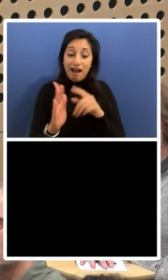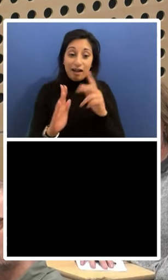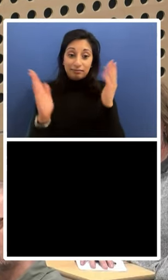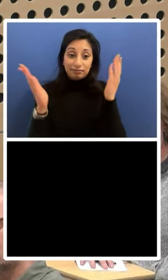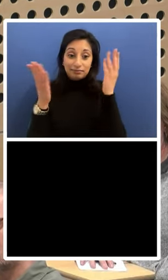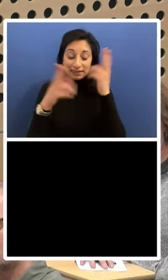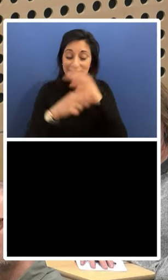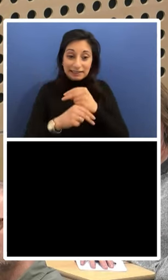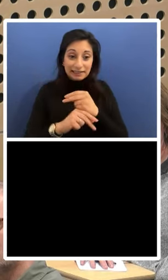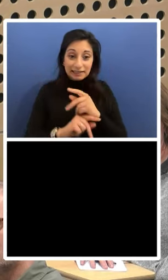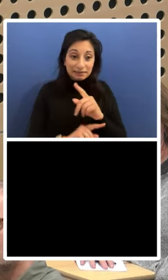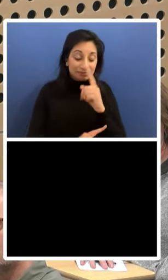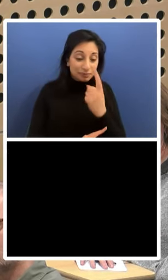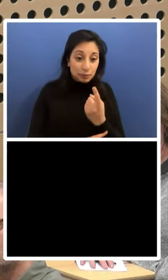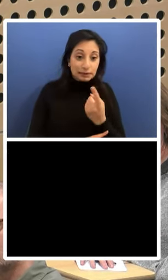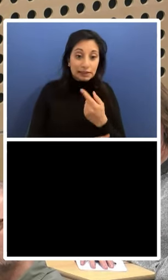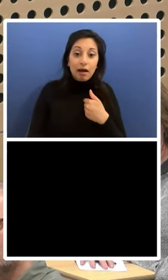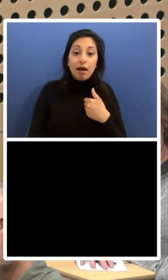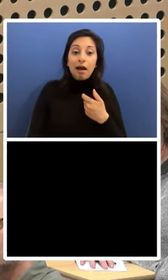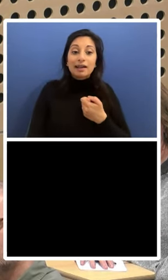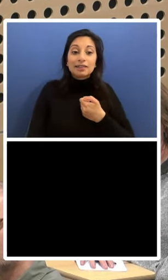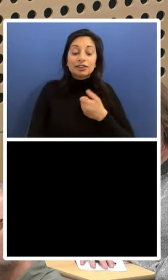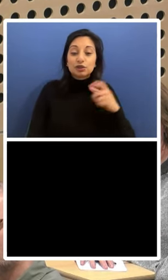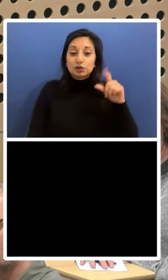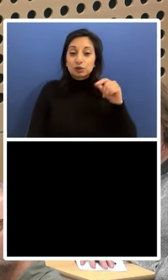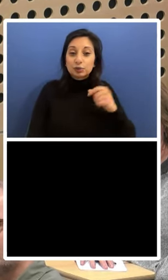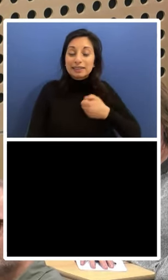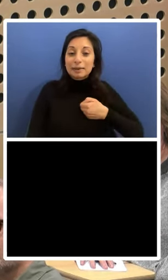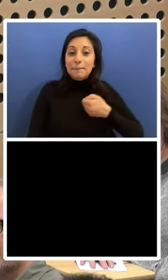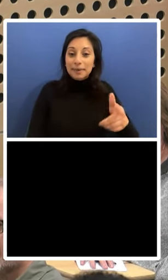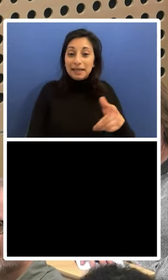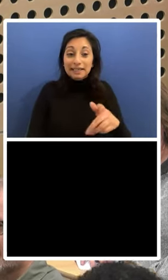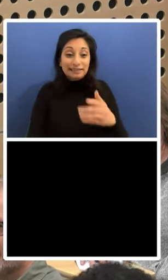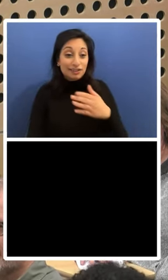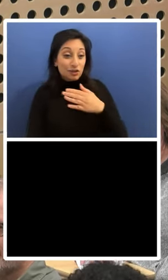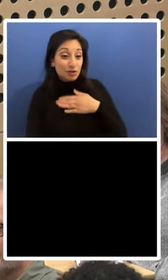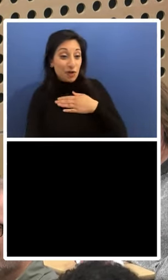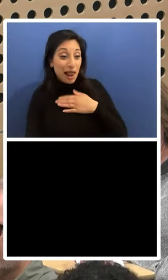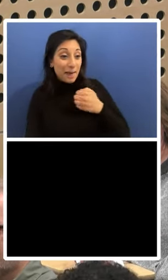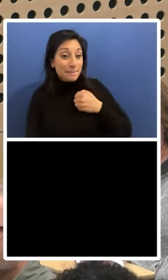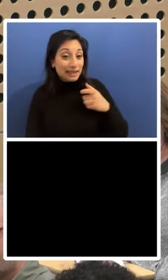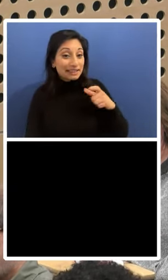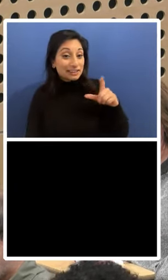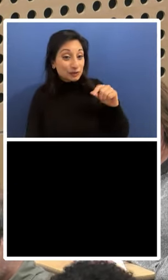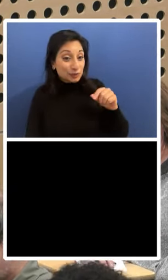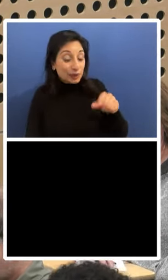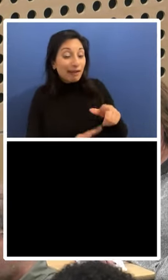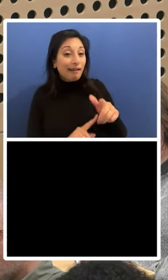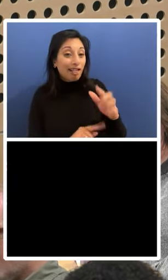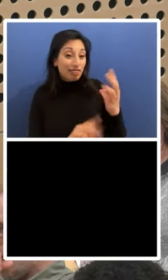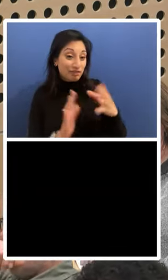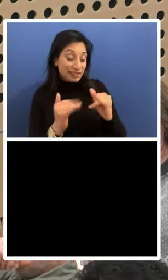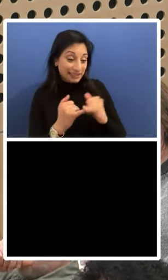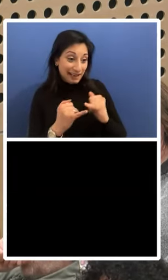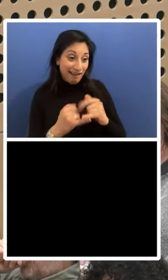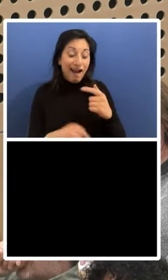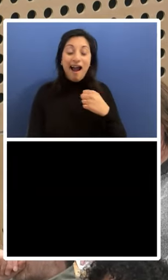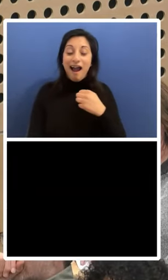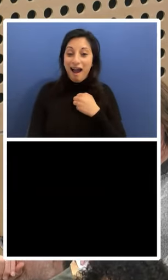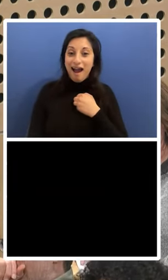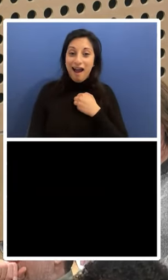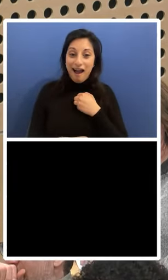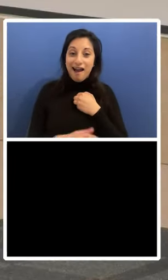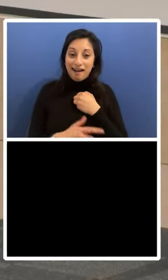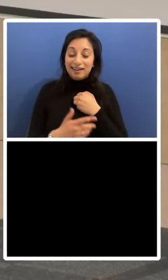you a tweet and you liked it within 2 seconds. Well, yeah, I was in Dublin on the weekend. It was St. Patrick's Day.